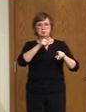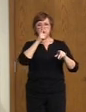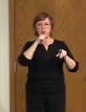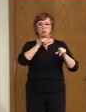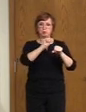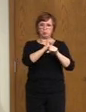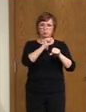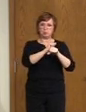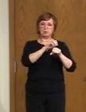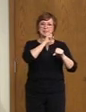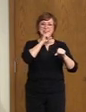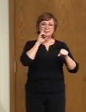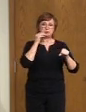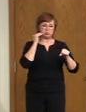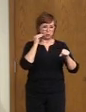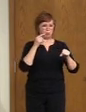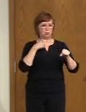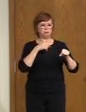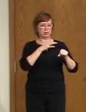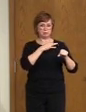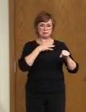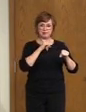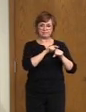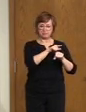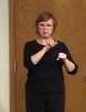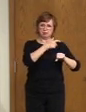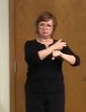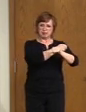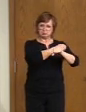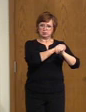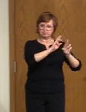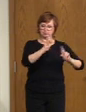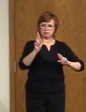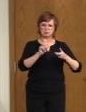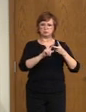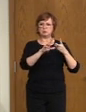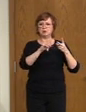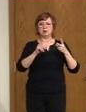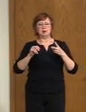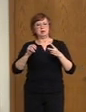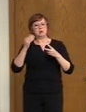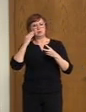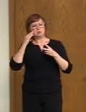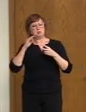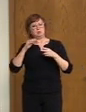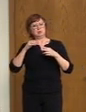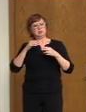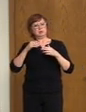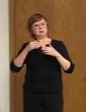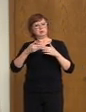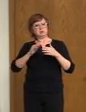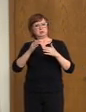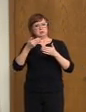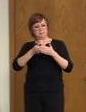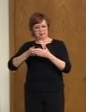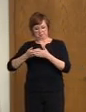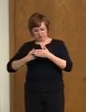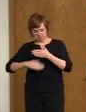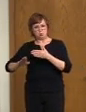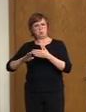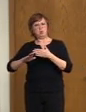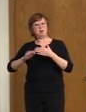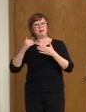vaccine every year. Our childhood vaccination rates are some of the best in the world. So we have done well with the voluntary